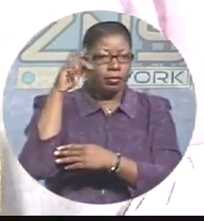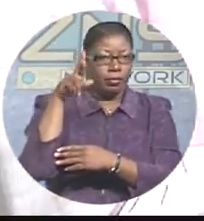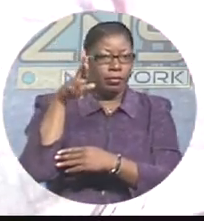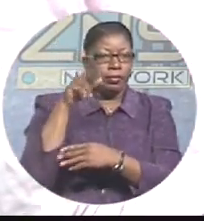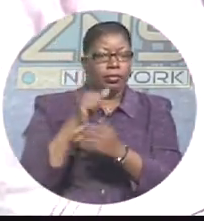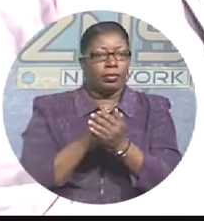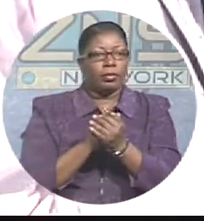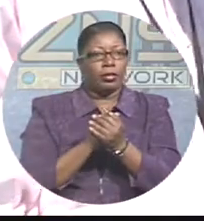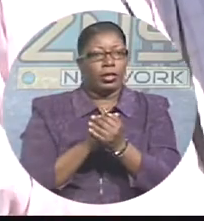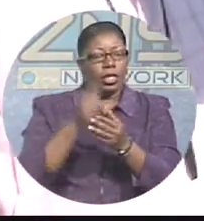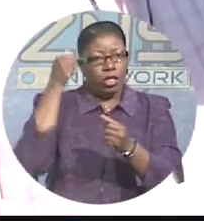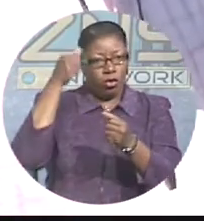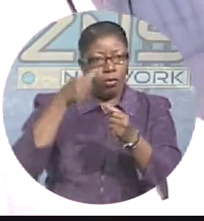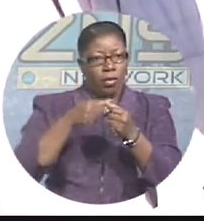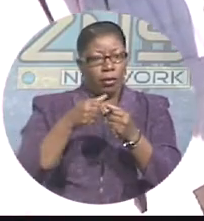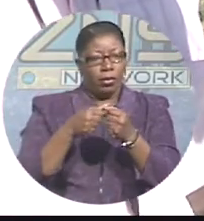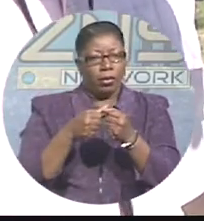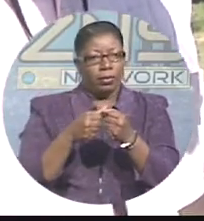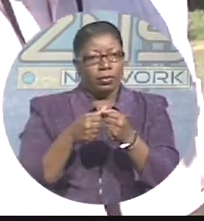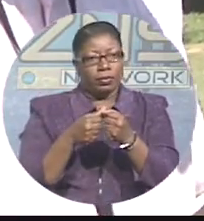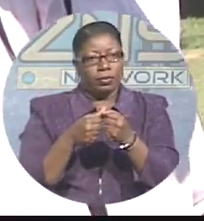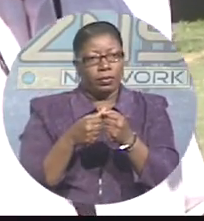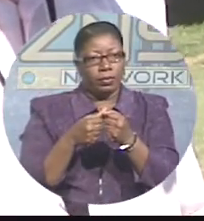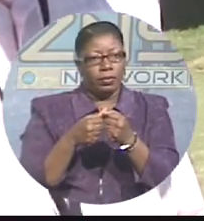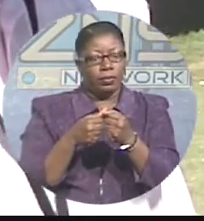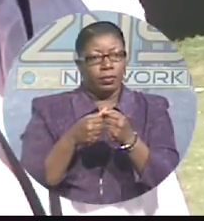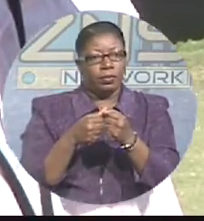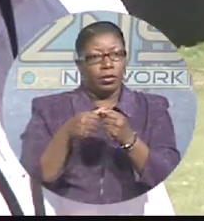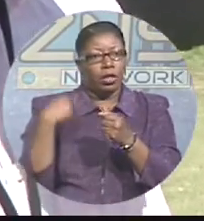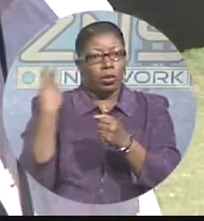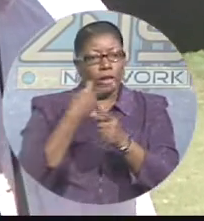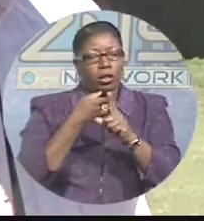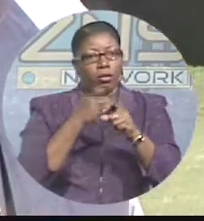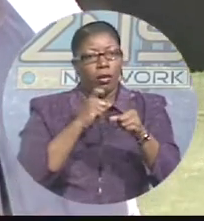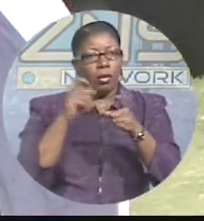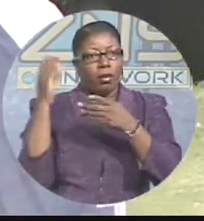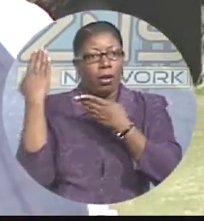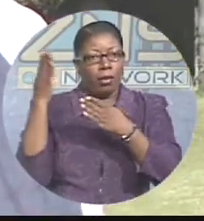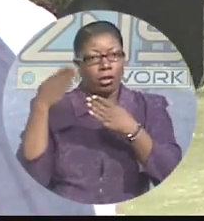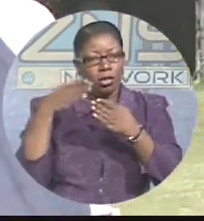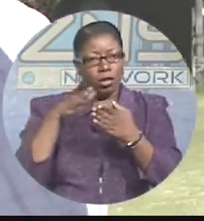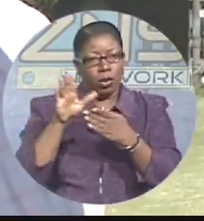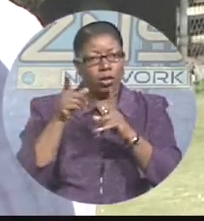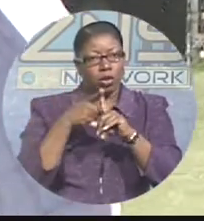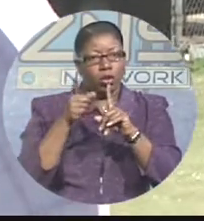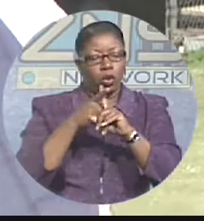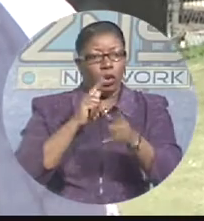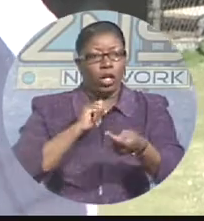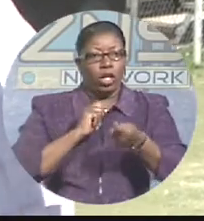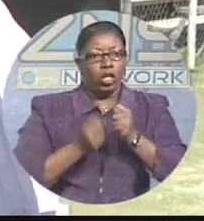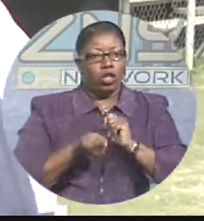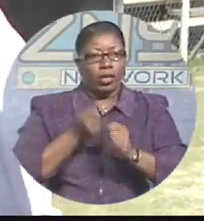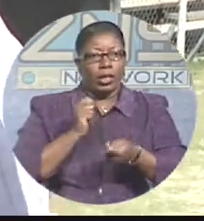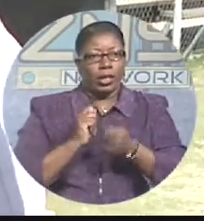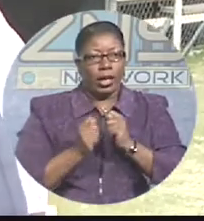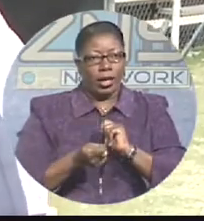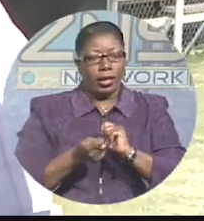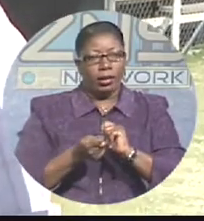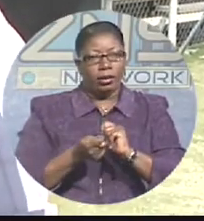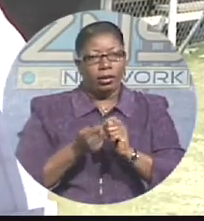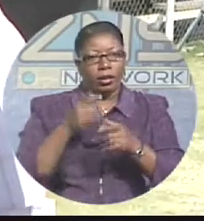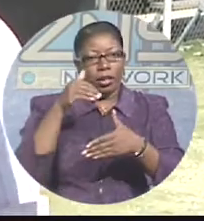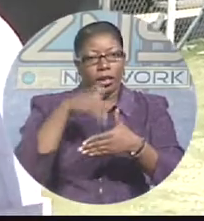Talk about it. Well, we from the Bahamas, we went to Trinidad and